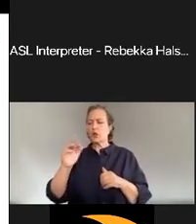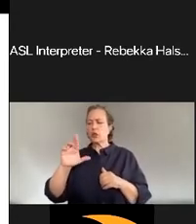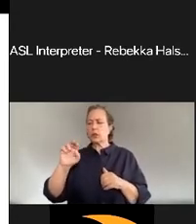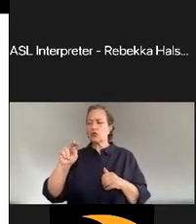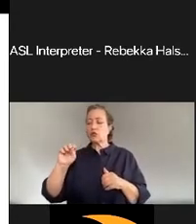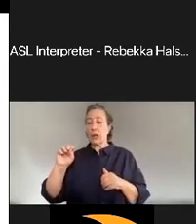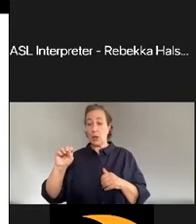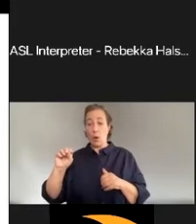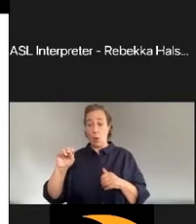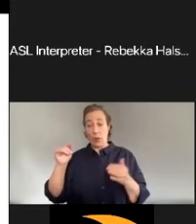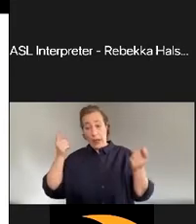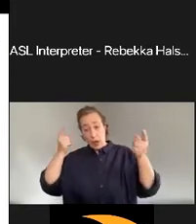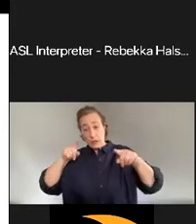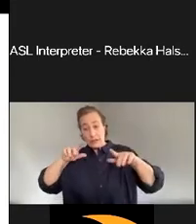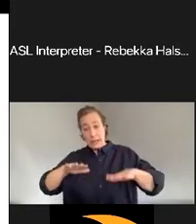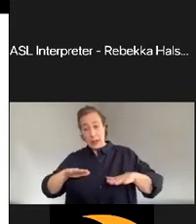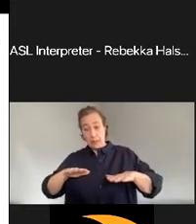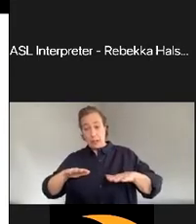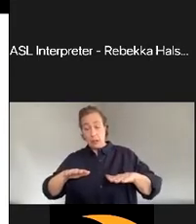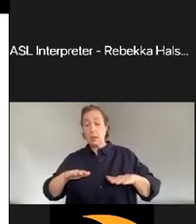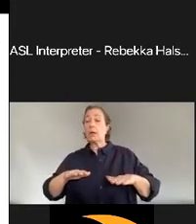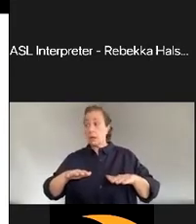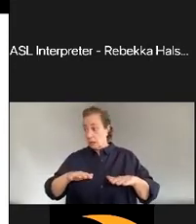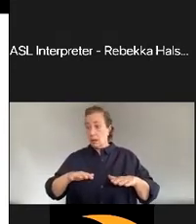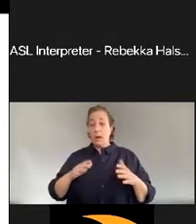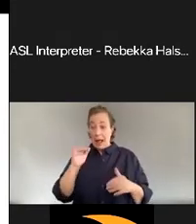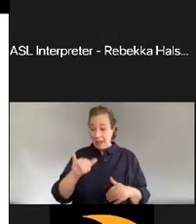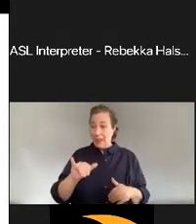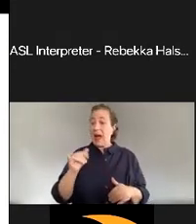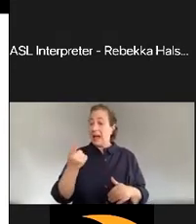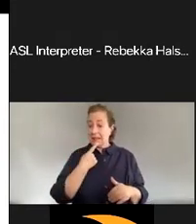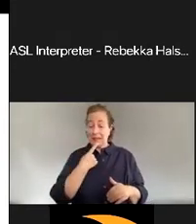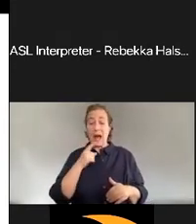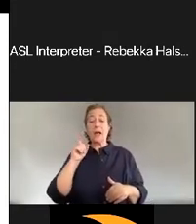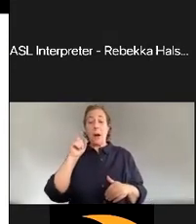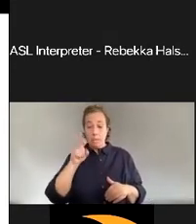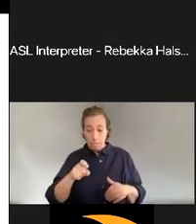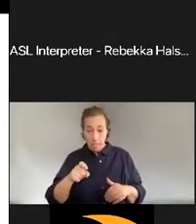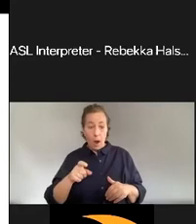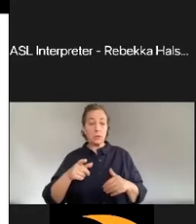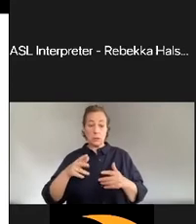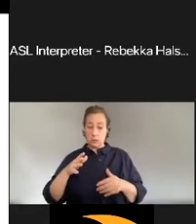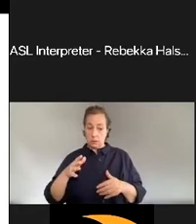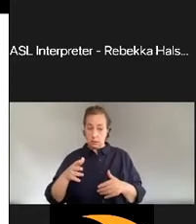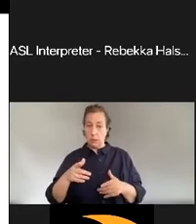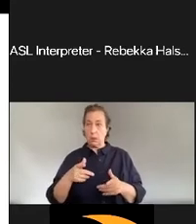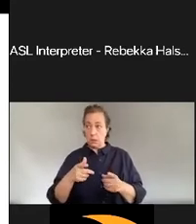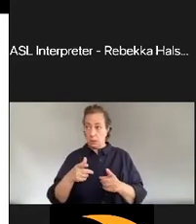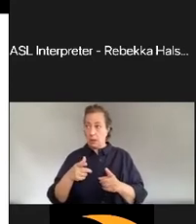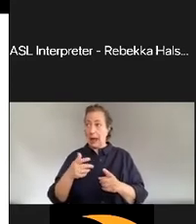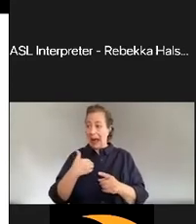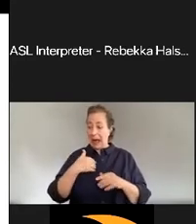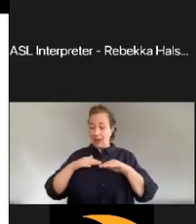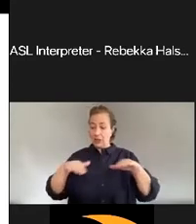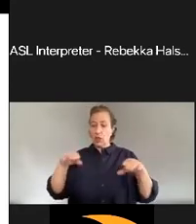that kids really did need to be released to language very similar to the least restrictive environment,